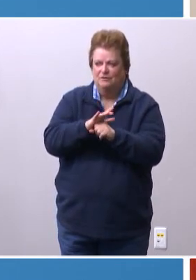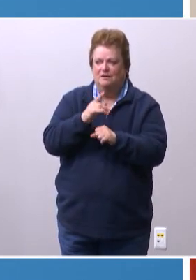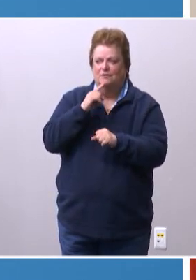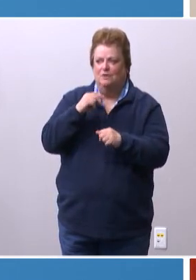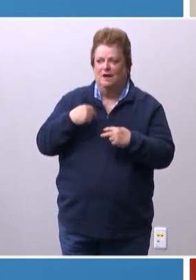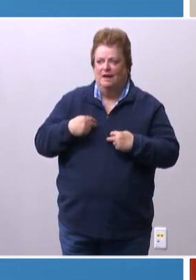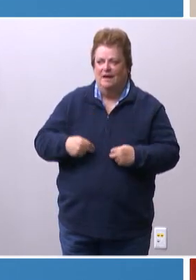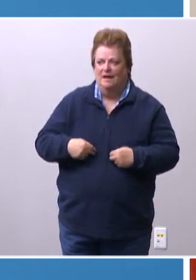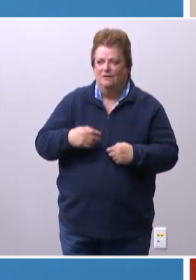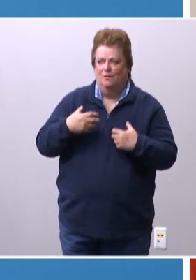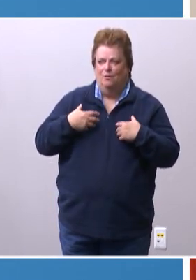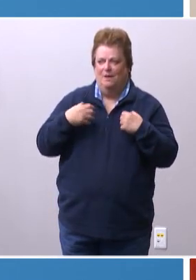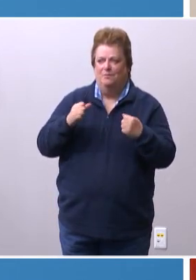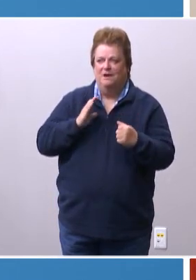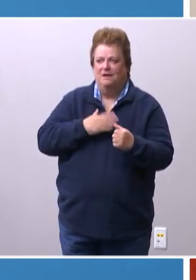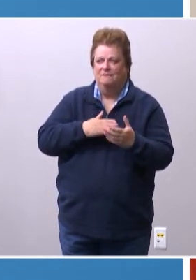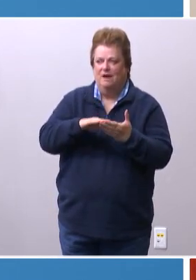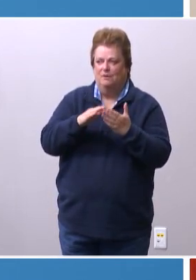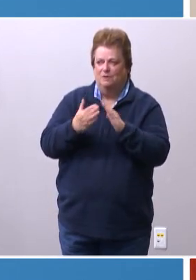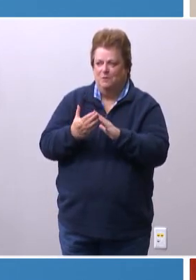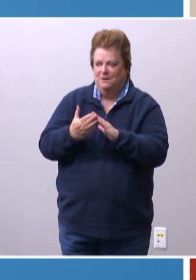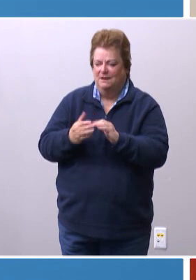community. Let's get this signed.